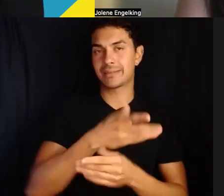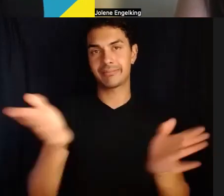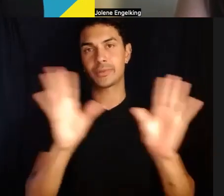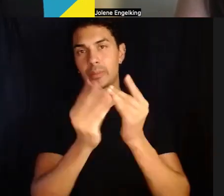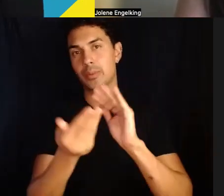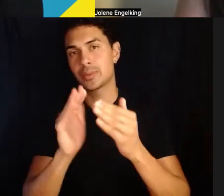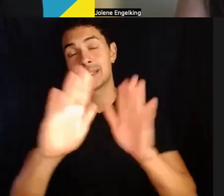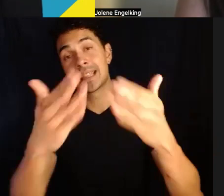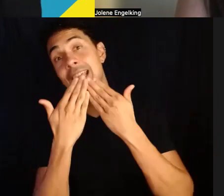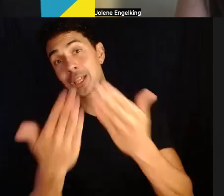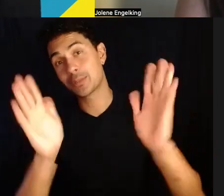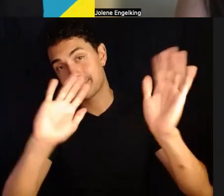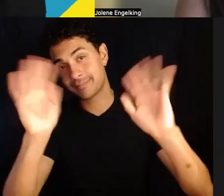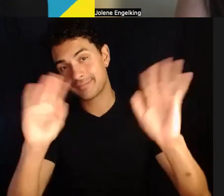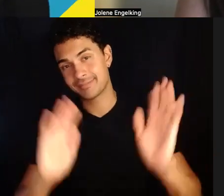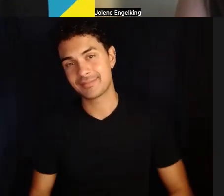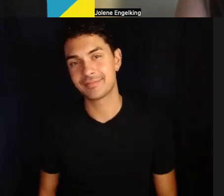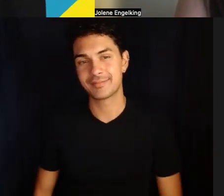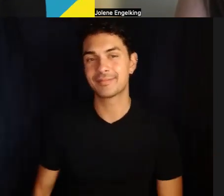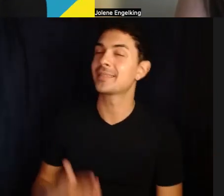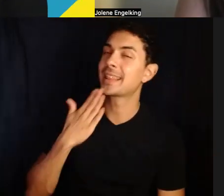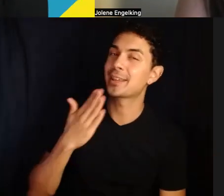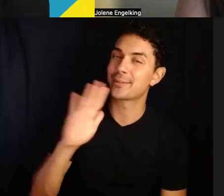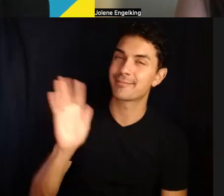Thank you all. Get to tell me and thank you.